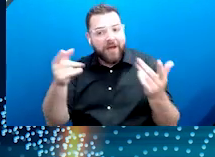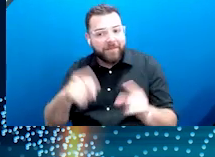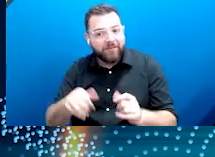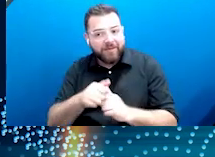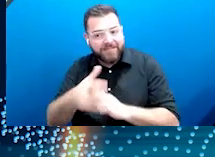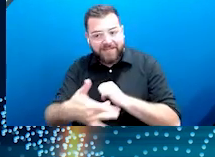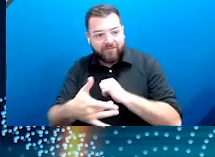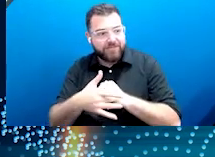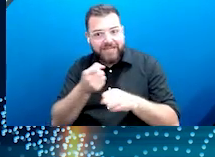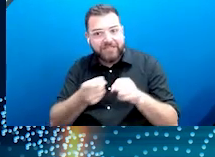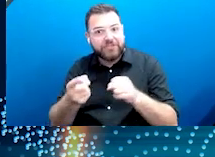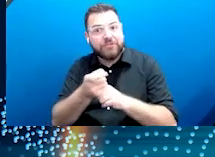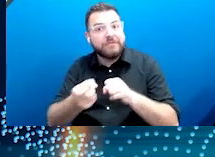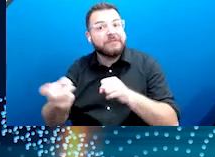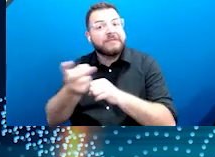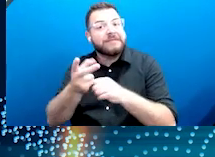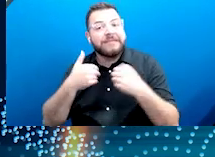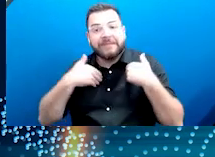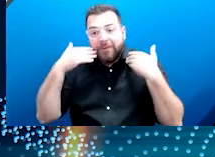like that. But